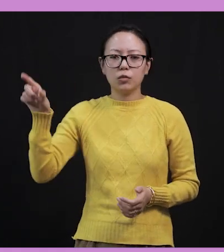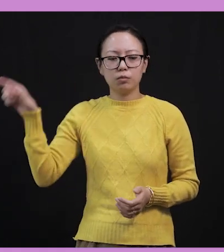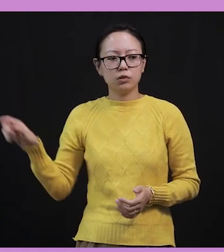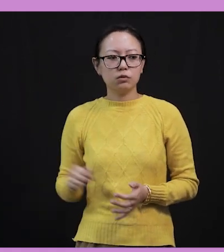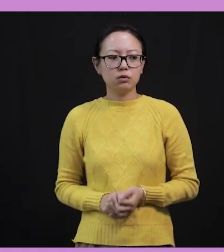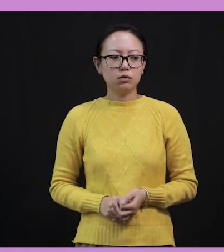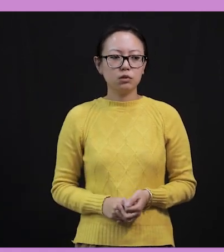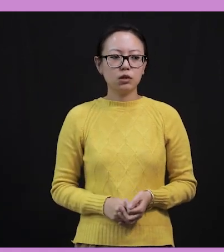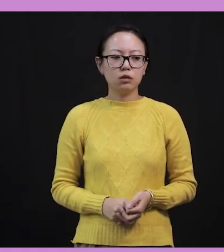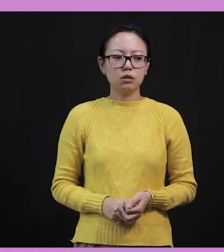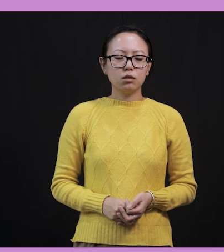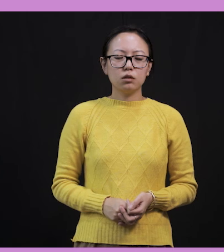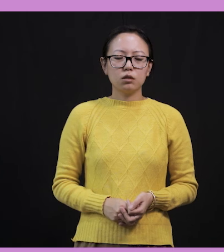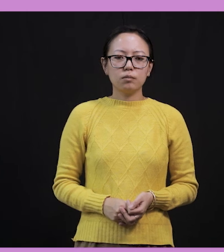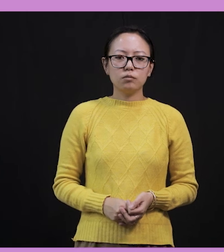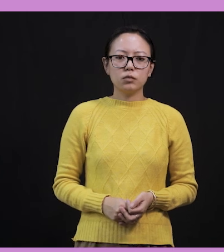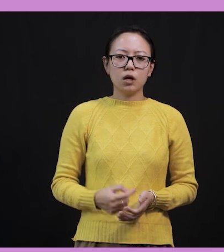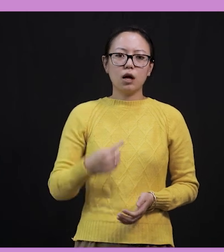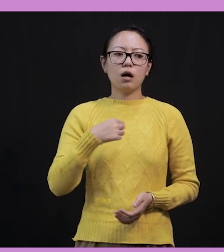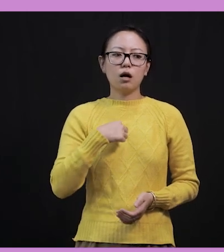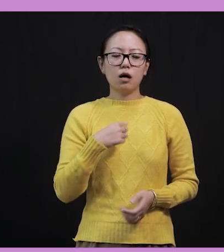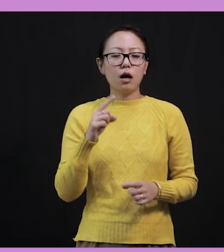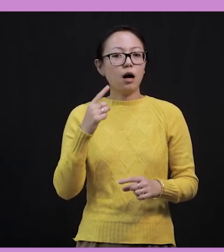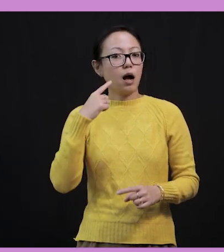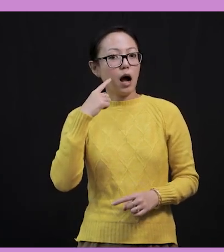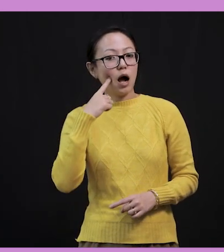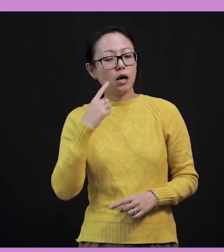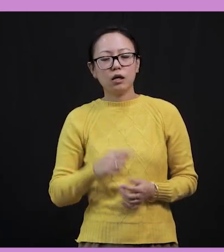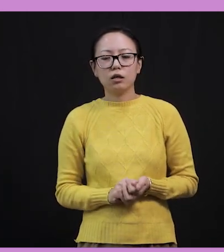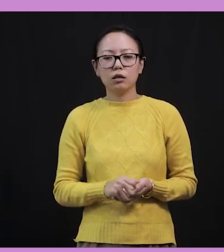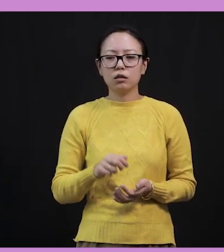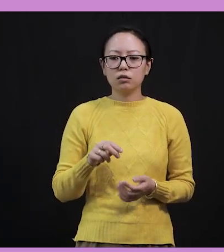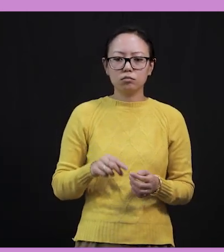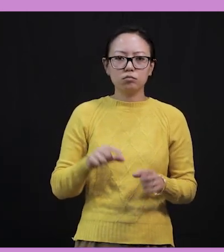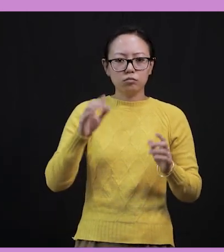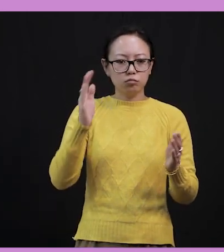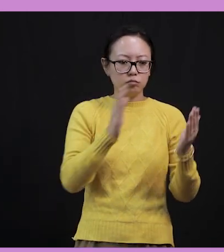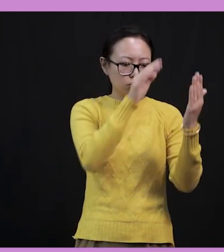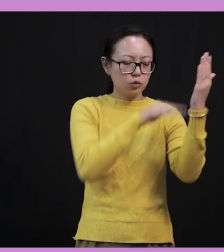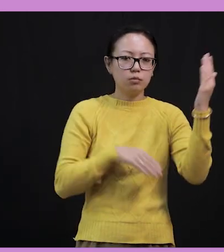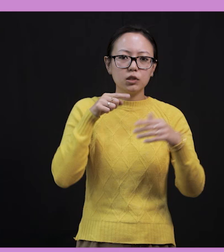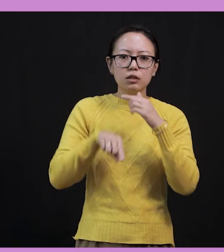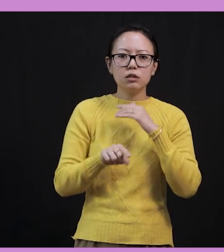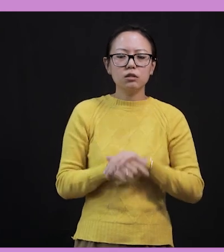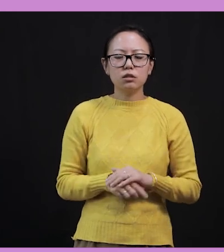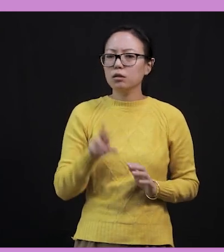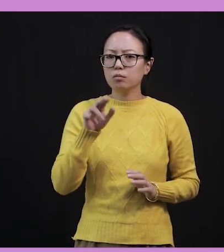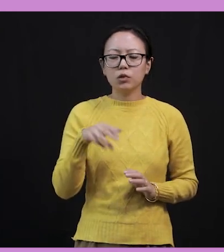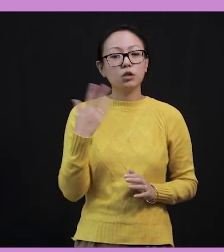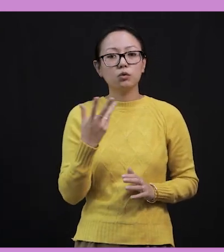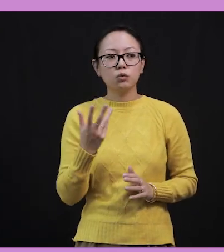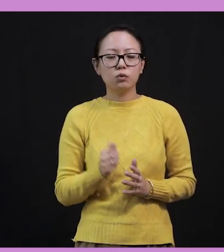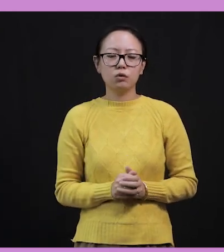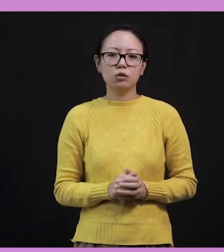So I is the narrator or the poet. So that's your I. It can be the narrator and